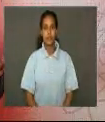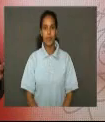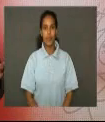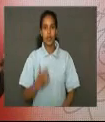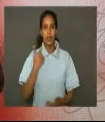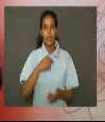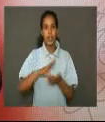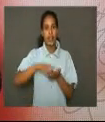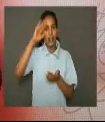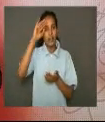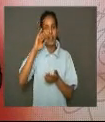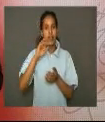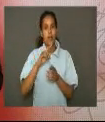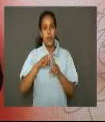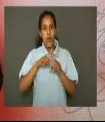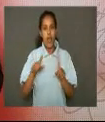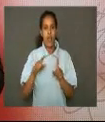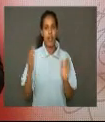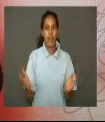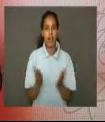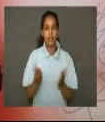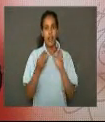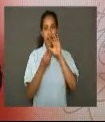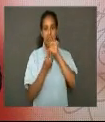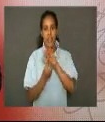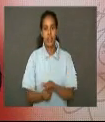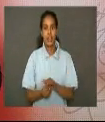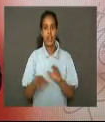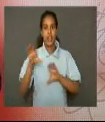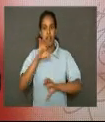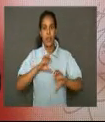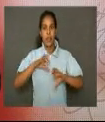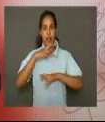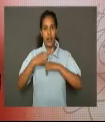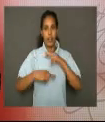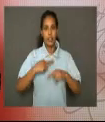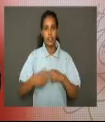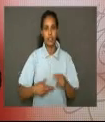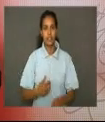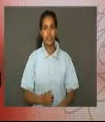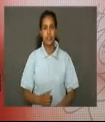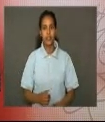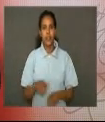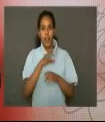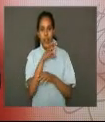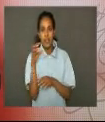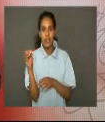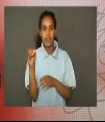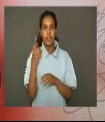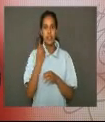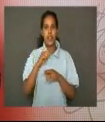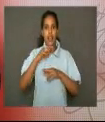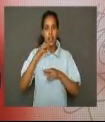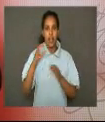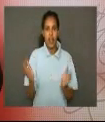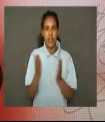We learned that while a catalyst affects a chemical reaction, and the